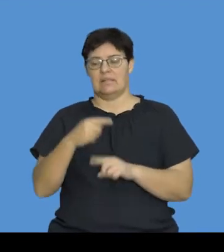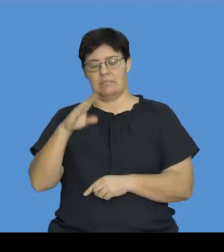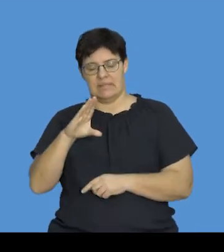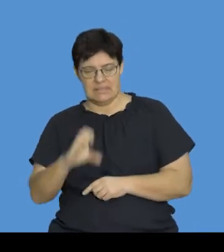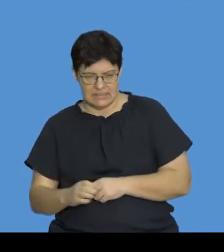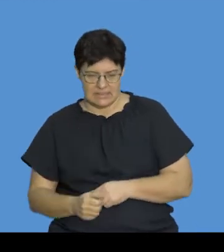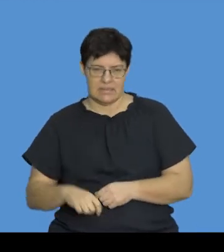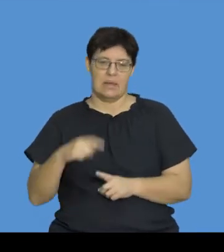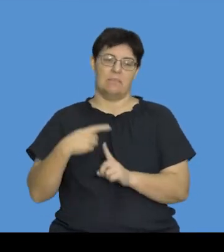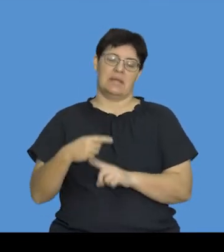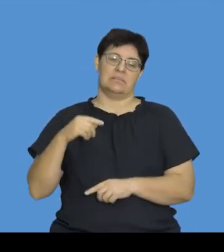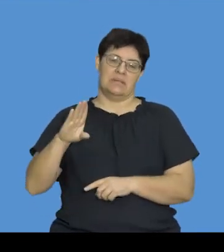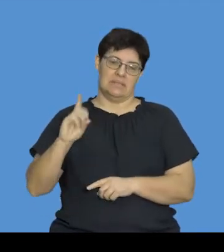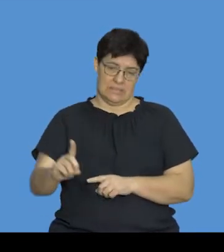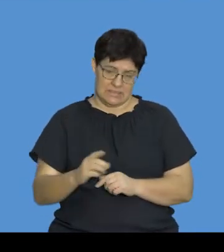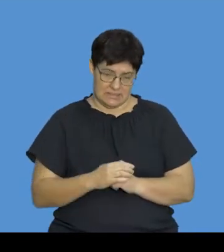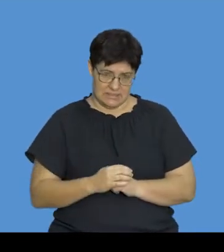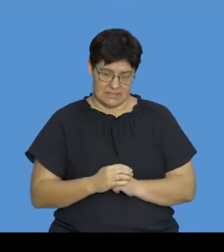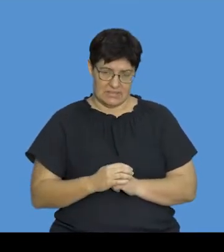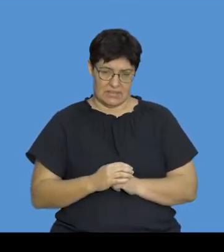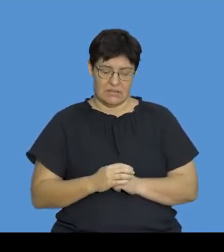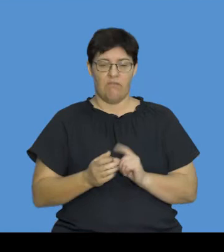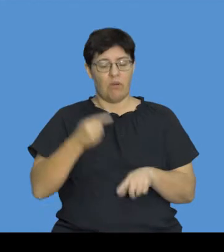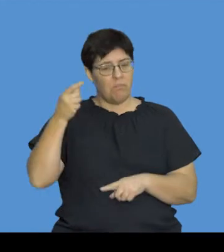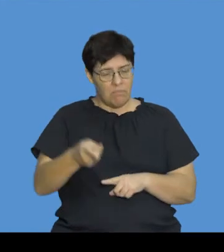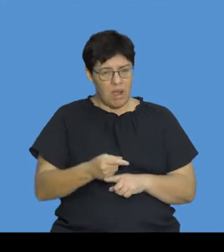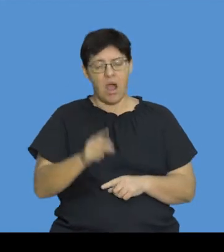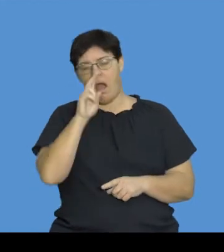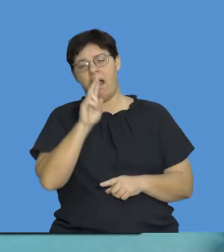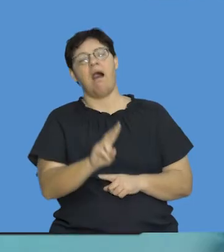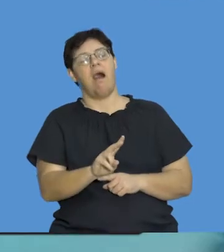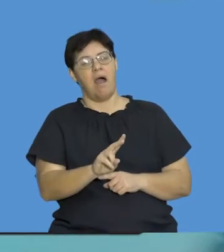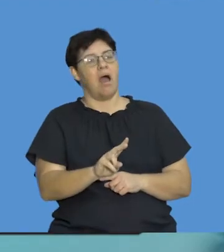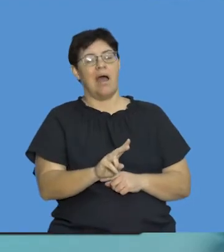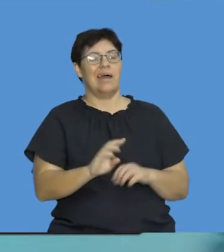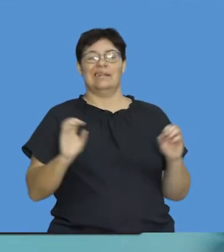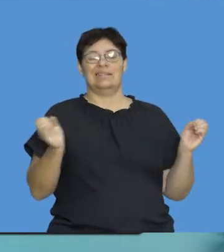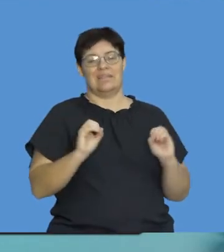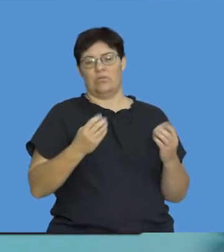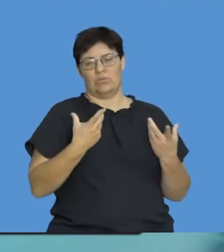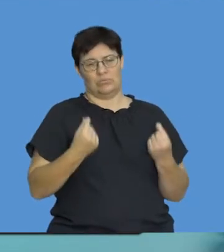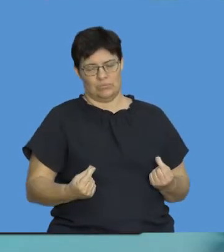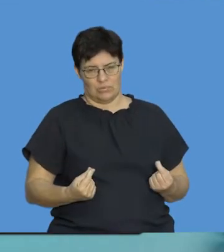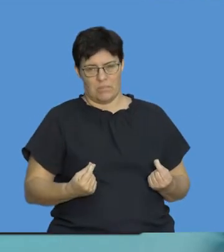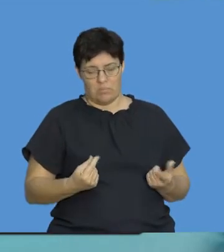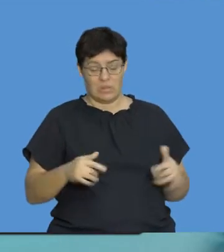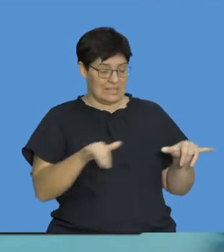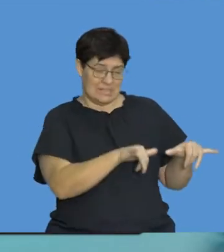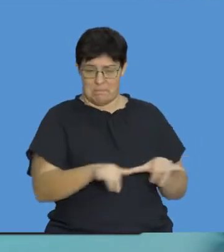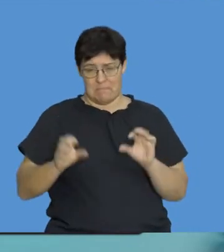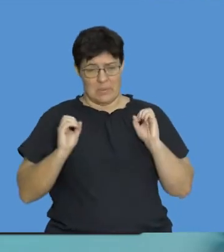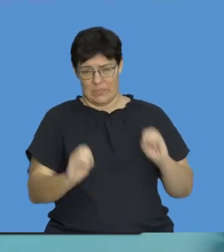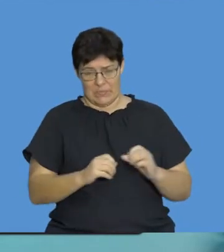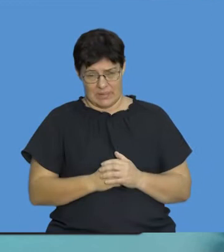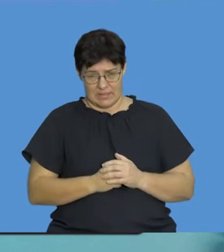BC, and that will be BD. Then from there you can see that you really cannot do anything there because those are not like terms, right? They